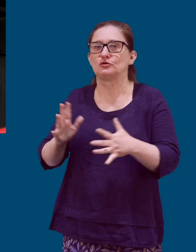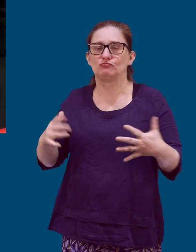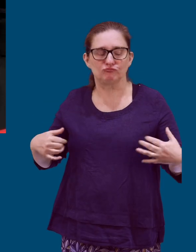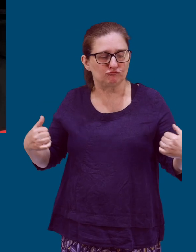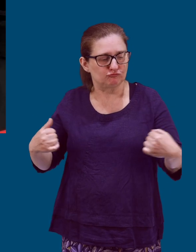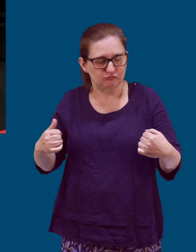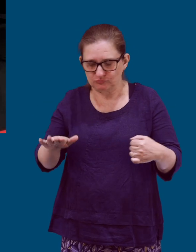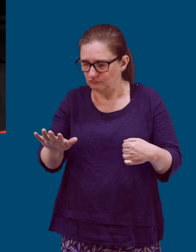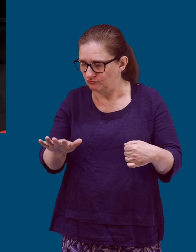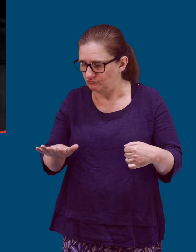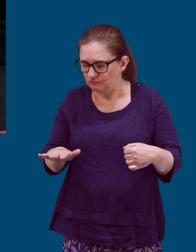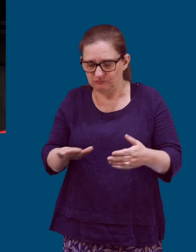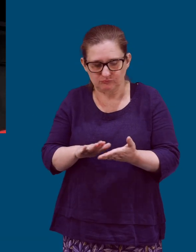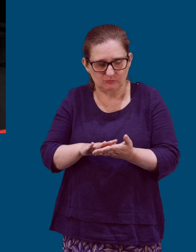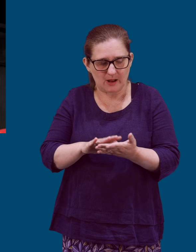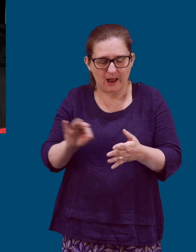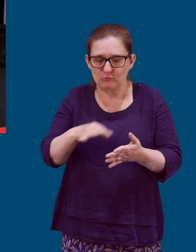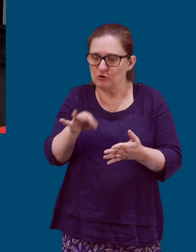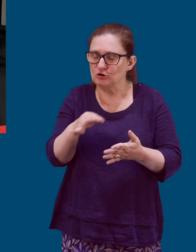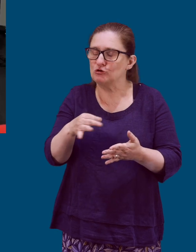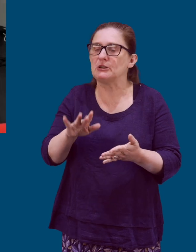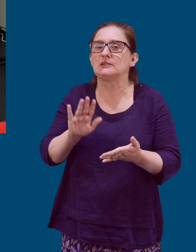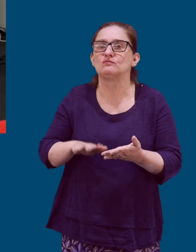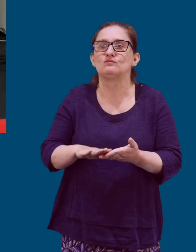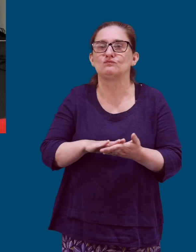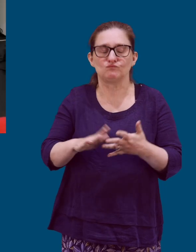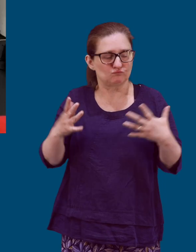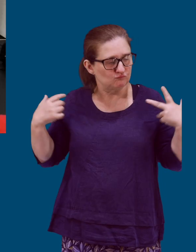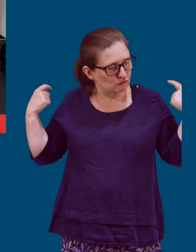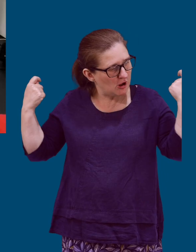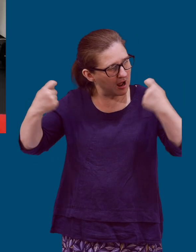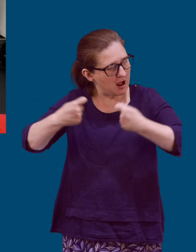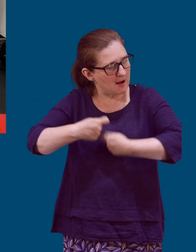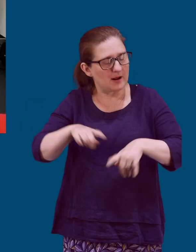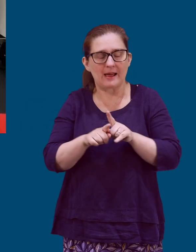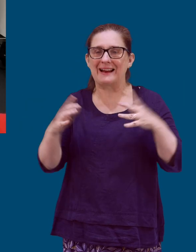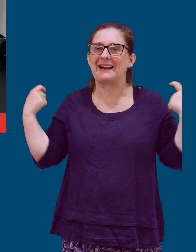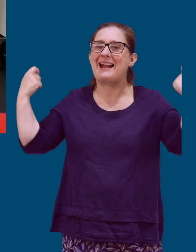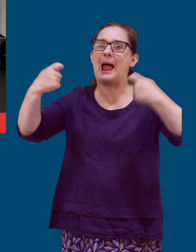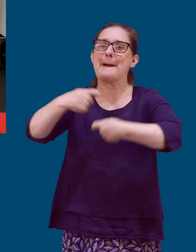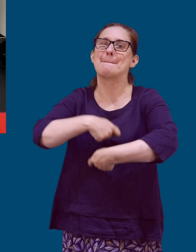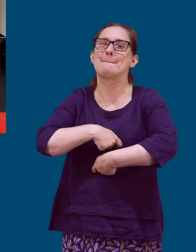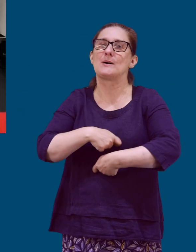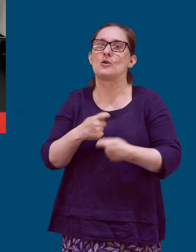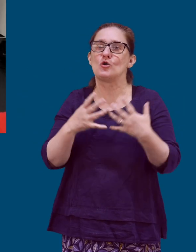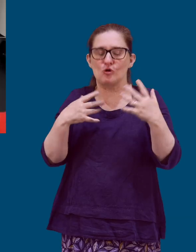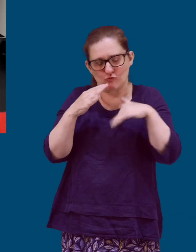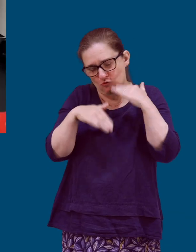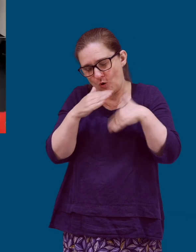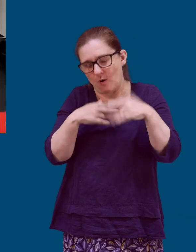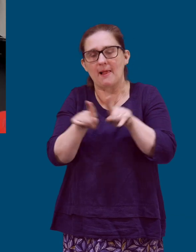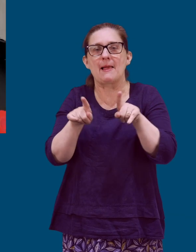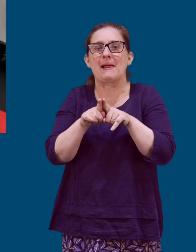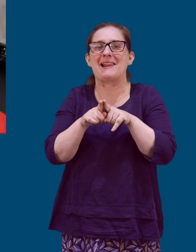own patterns across the embroidery, to wrap it around your shoulders like a cape, or roll up inside it like a